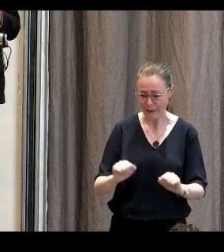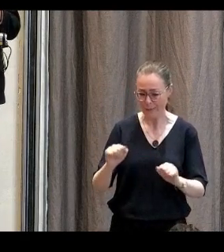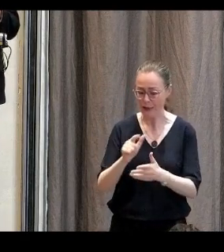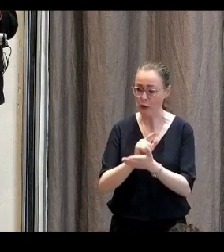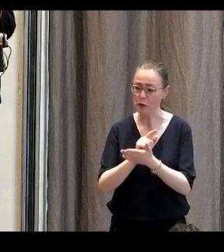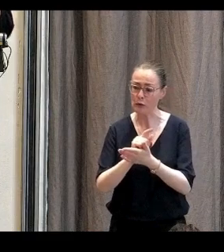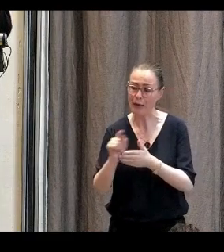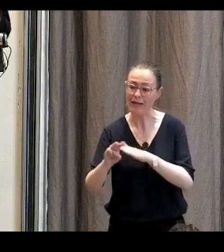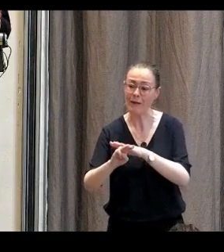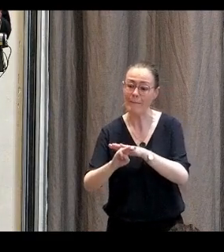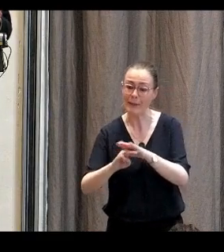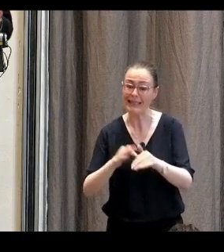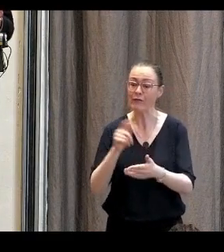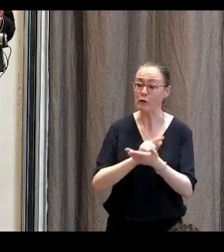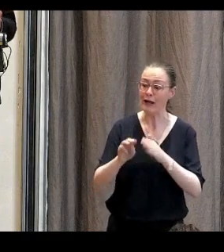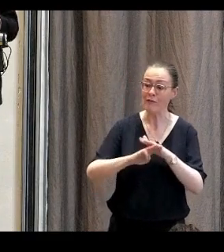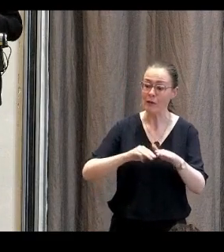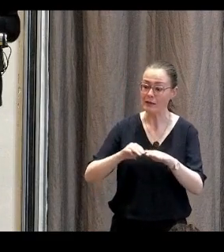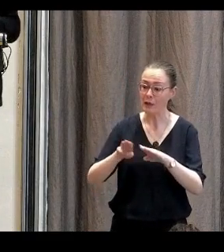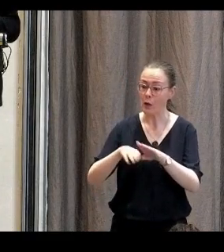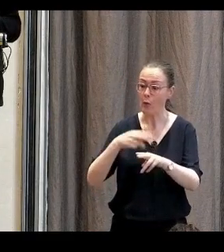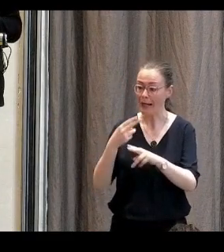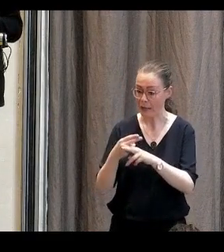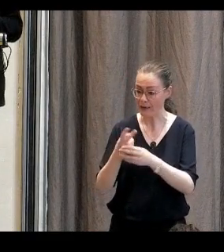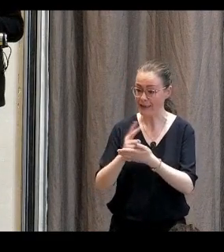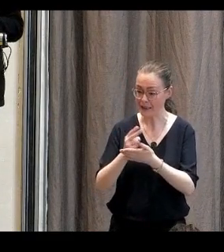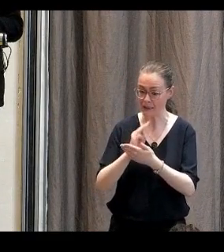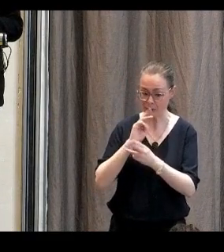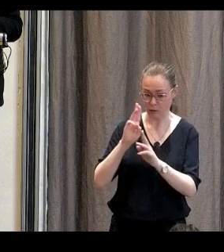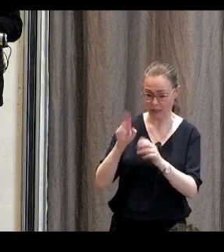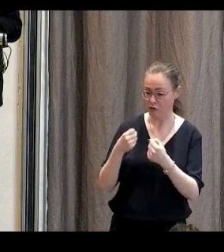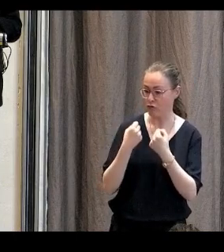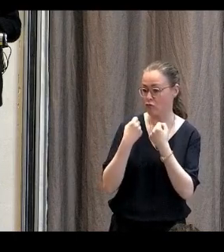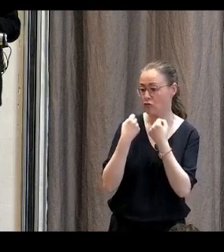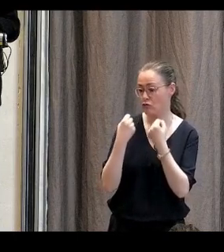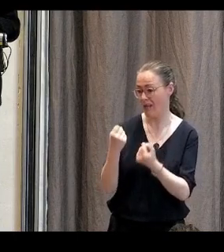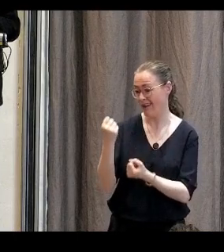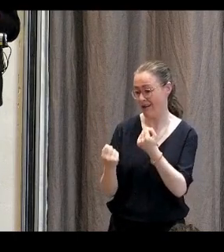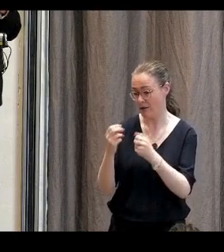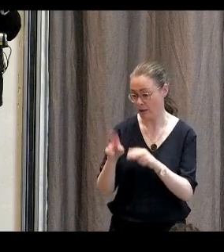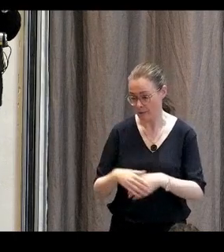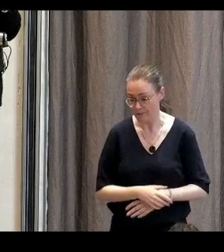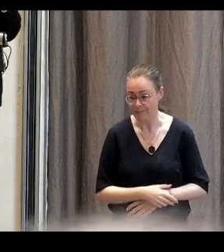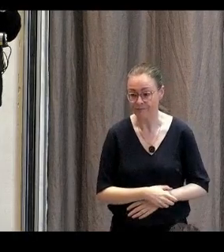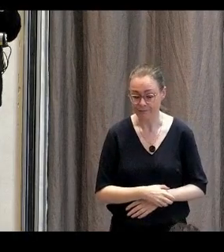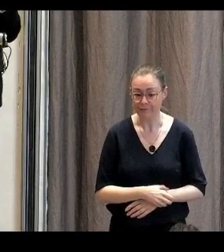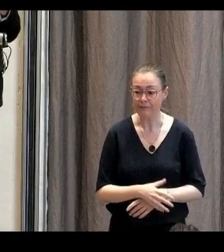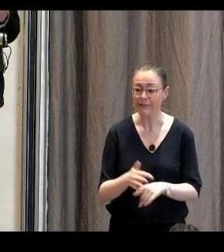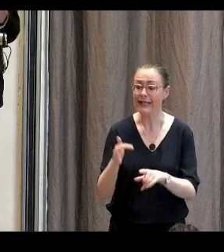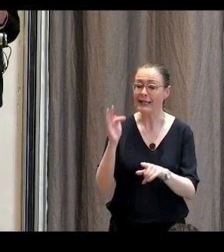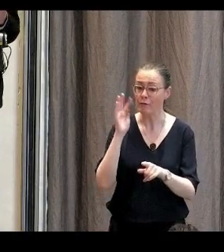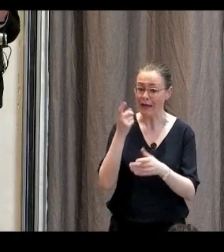months. If you go 12 months without a seizure, then you're able to drive a car. If you've